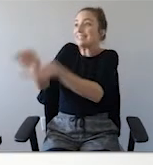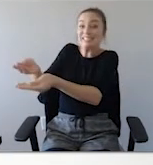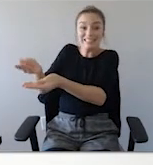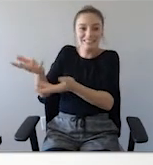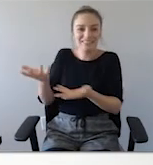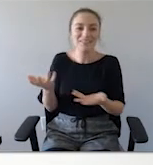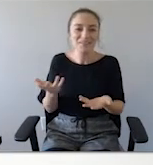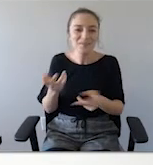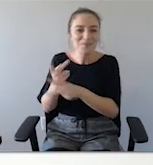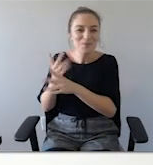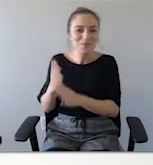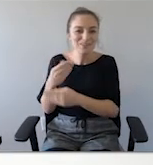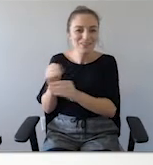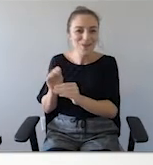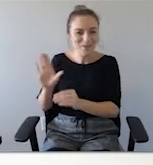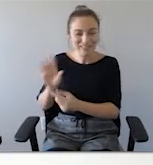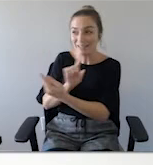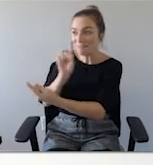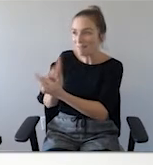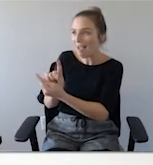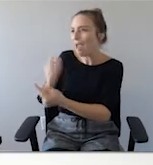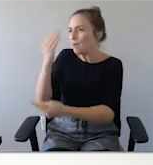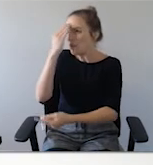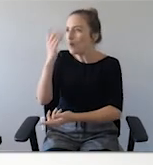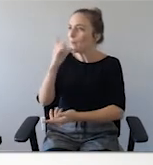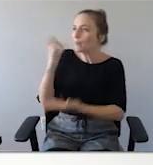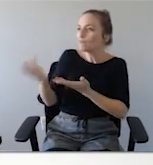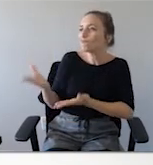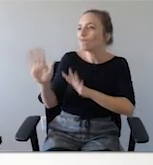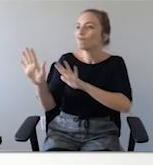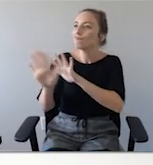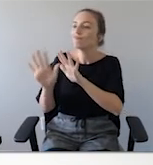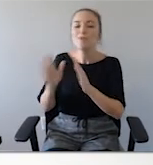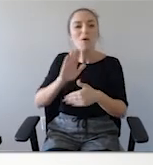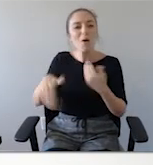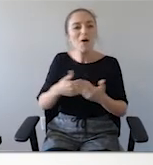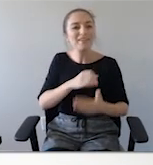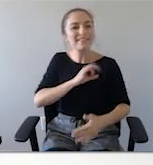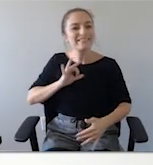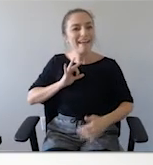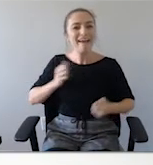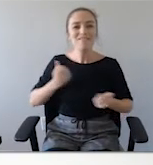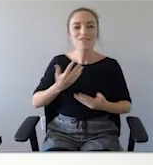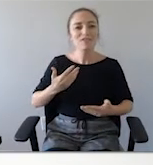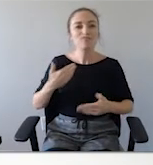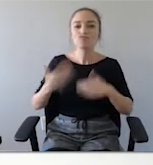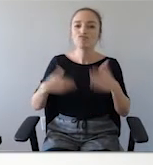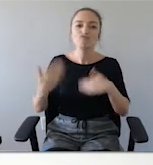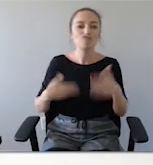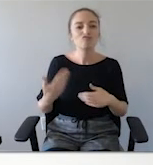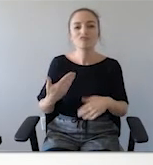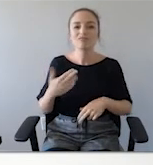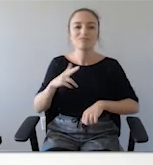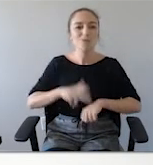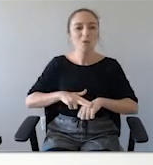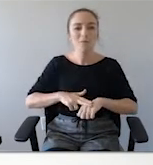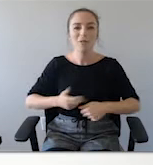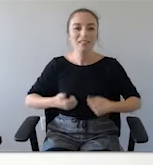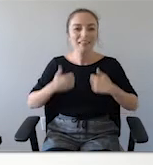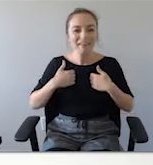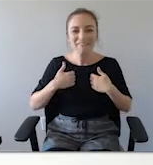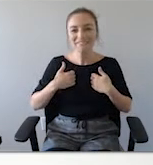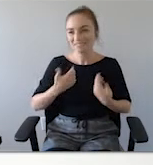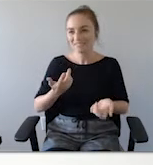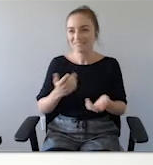the superintendent. I knew the superintendent, I knew all the staff, I knew the school board members, because that was what I was used to